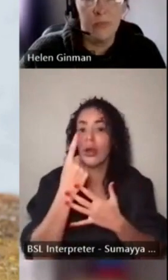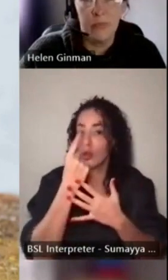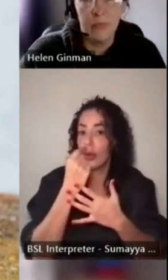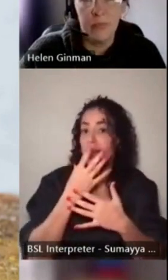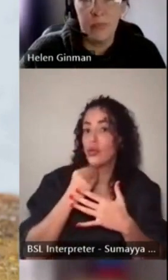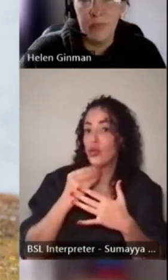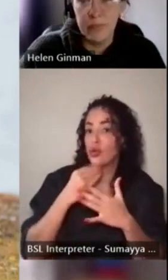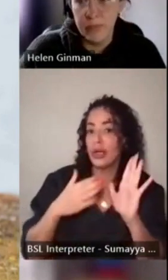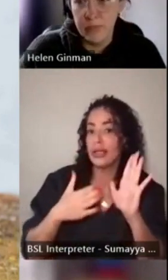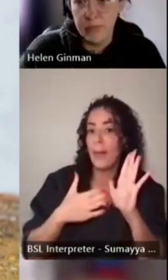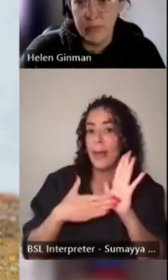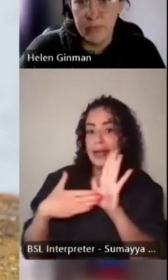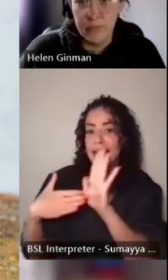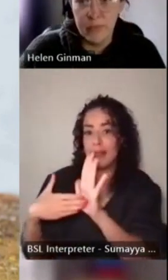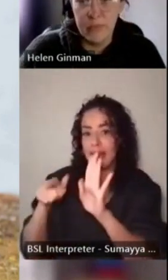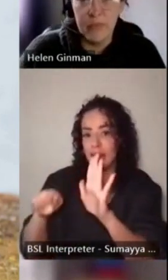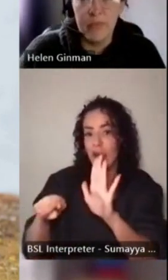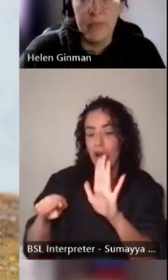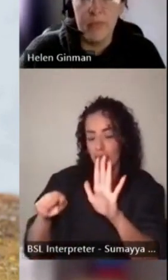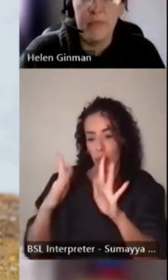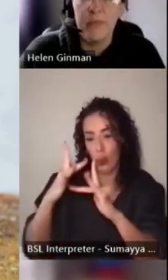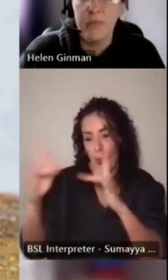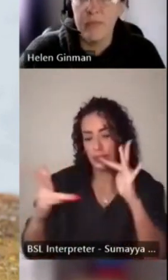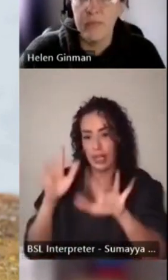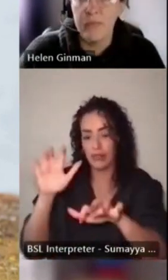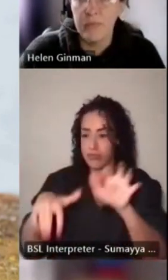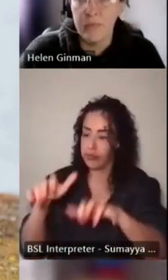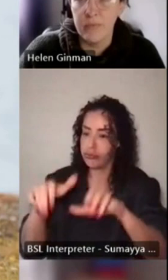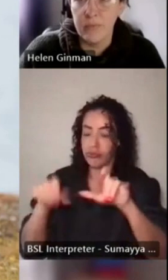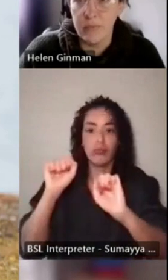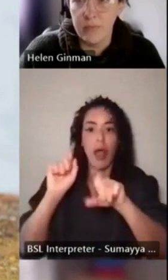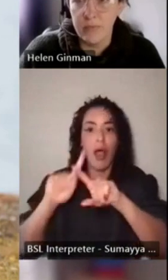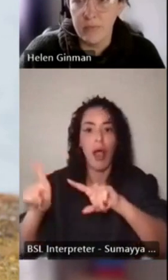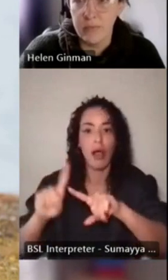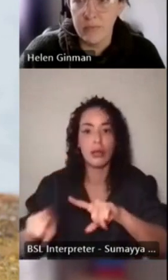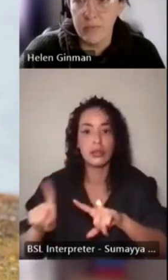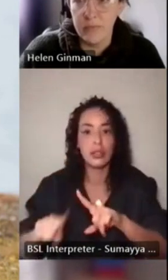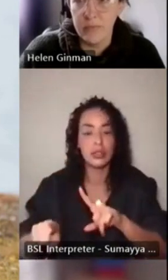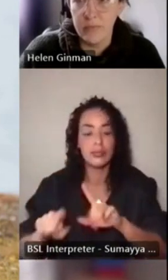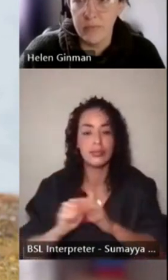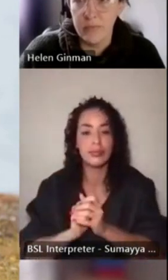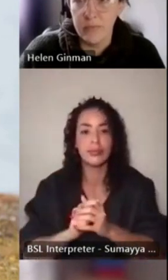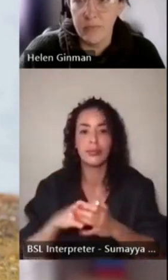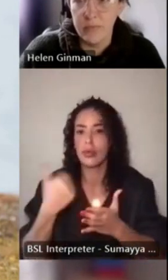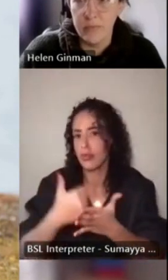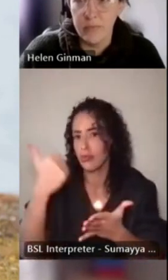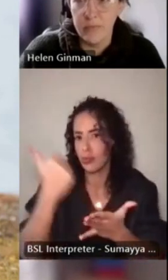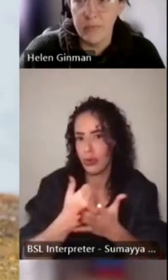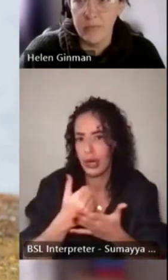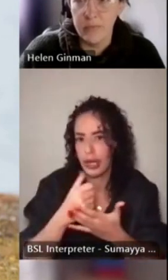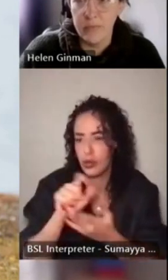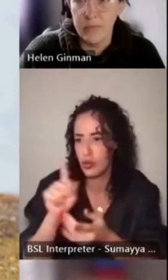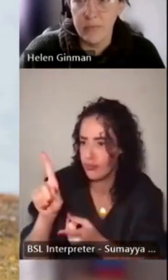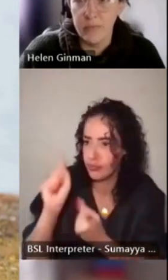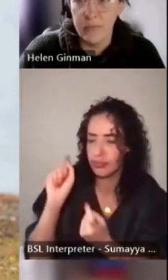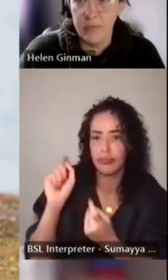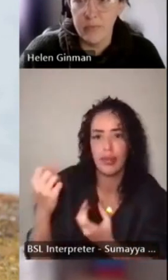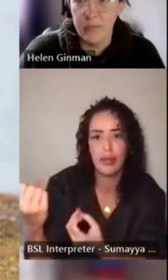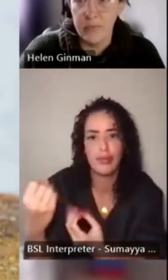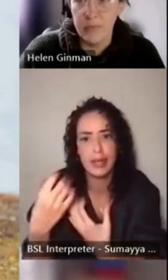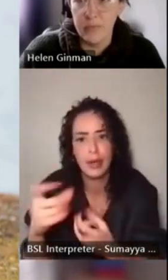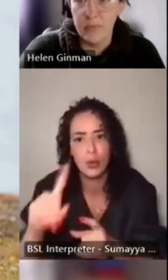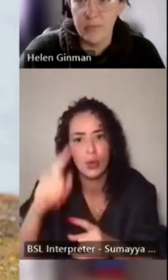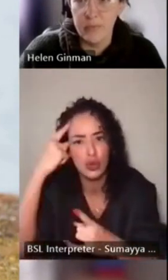Mentimeter to put in your answers. It'd be great to hear from people what they think conflict